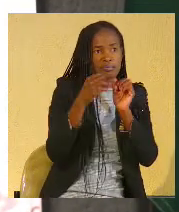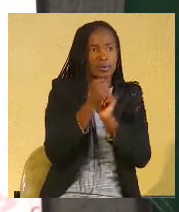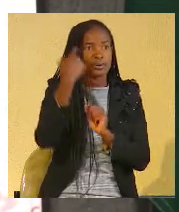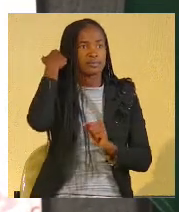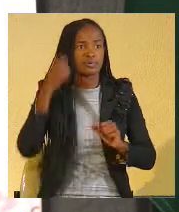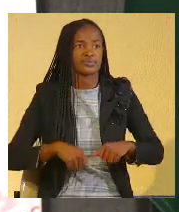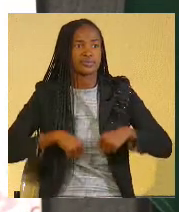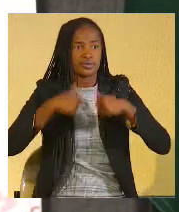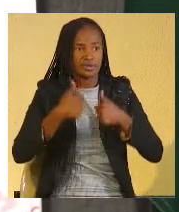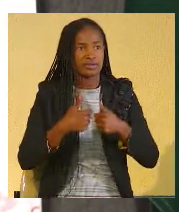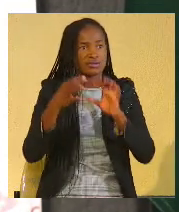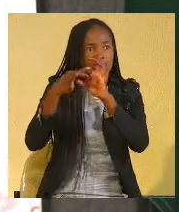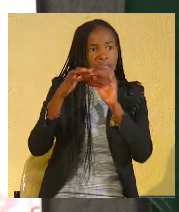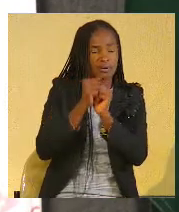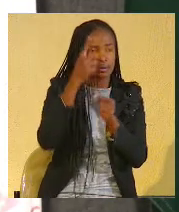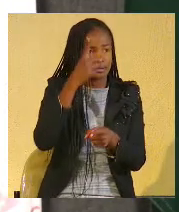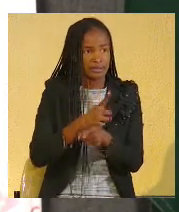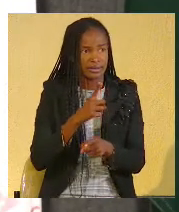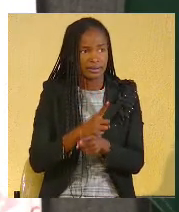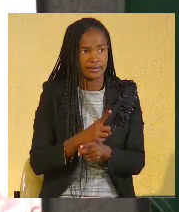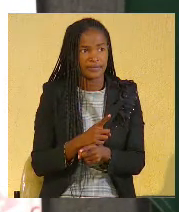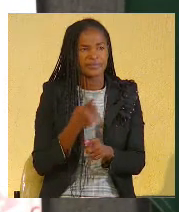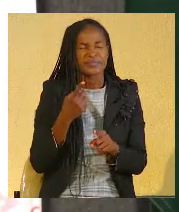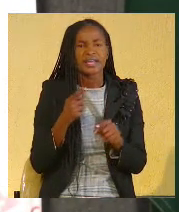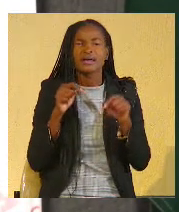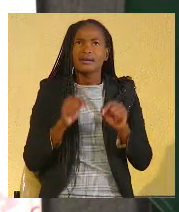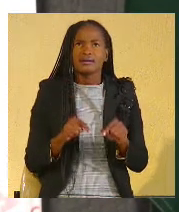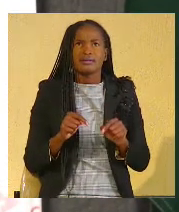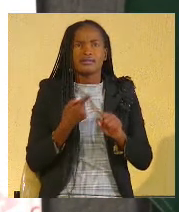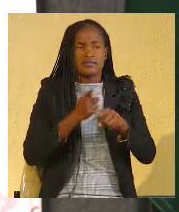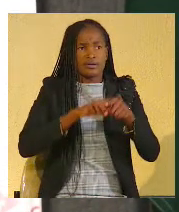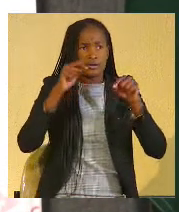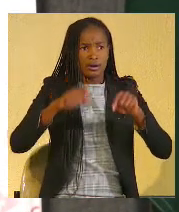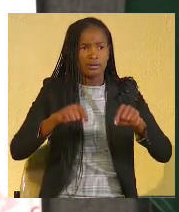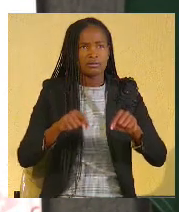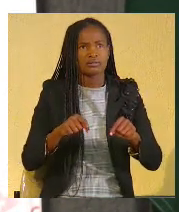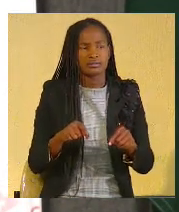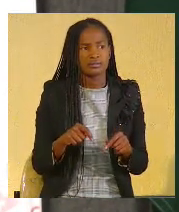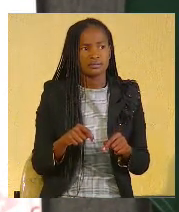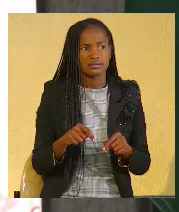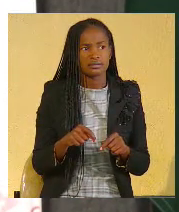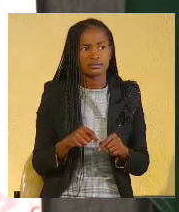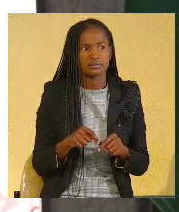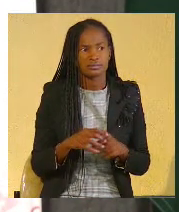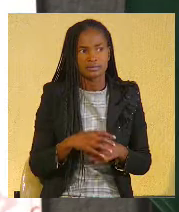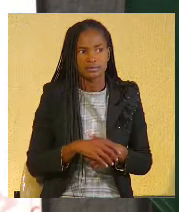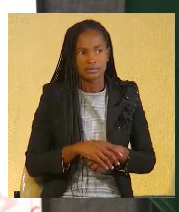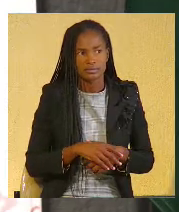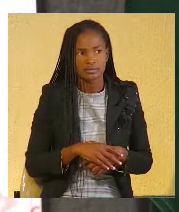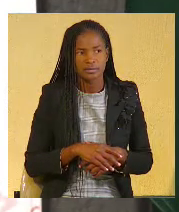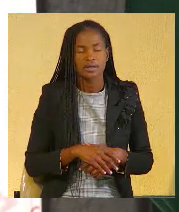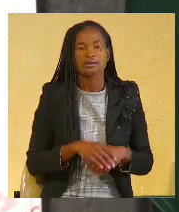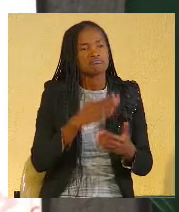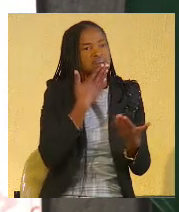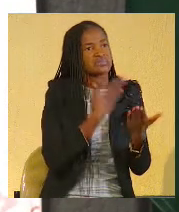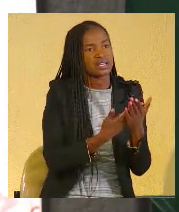So far, we must say that to a various degree of the cooperation of the